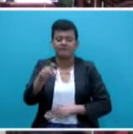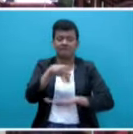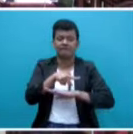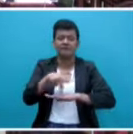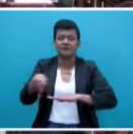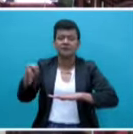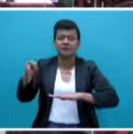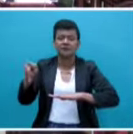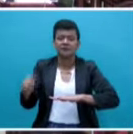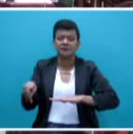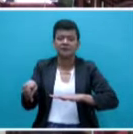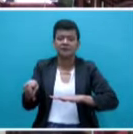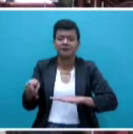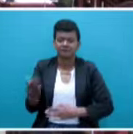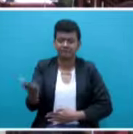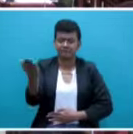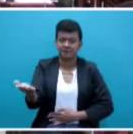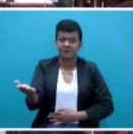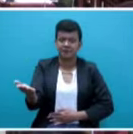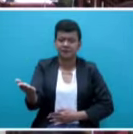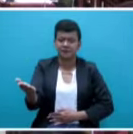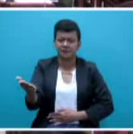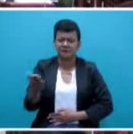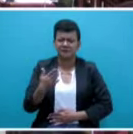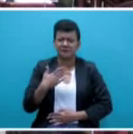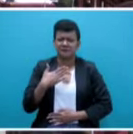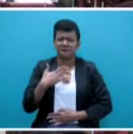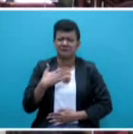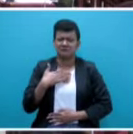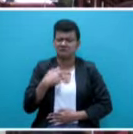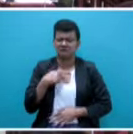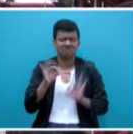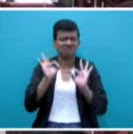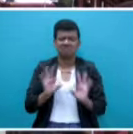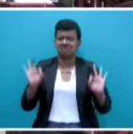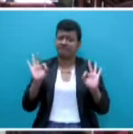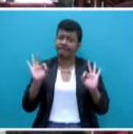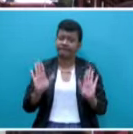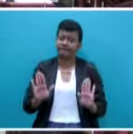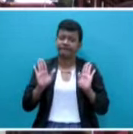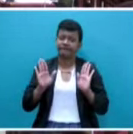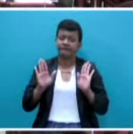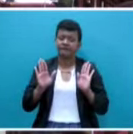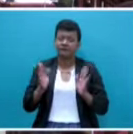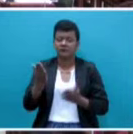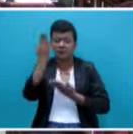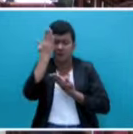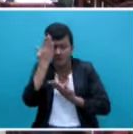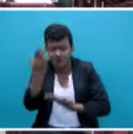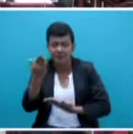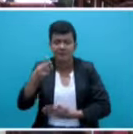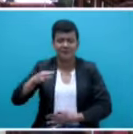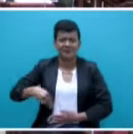You have the floor, sir. I have nothing further to add, Mr. Speaker, sir. Thank you. Honourable members,